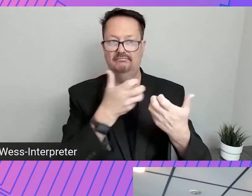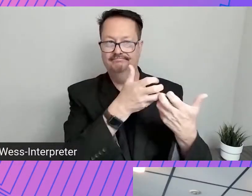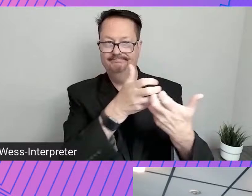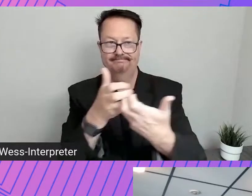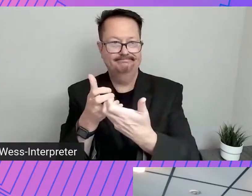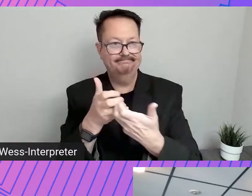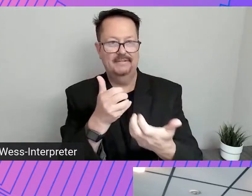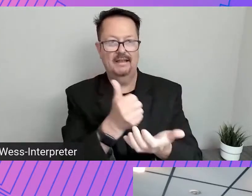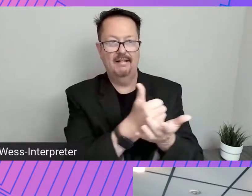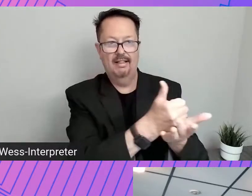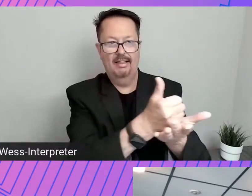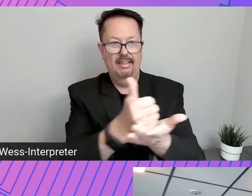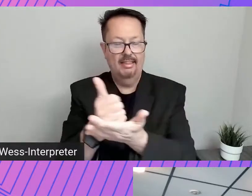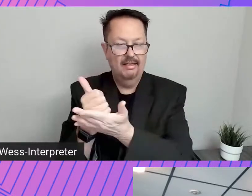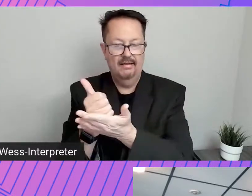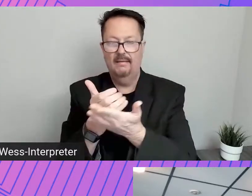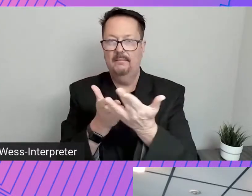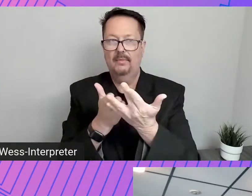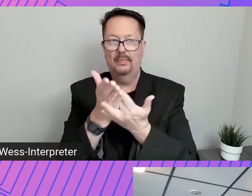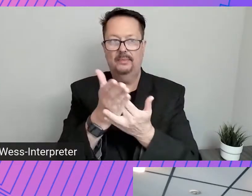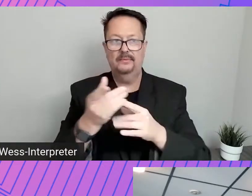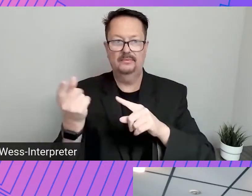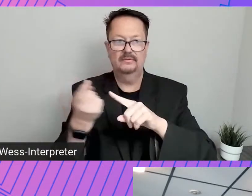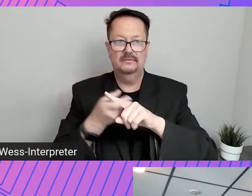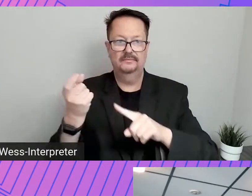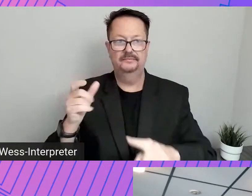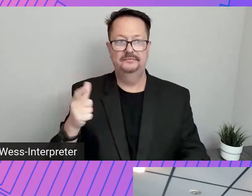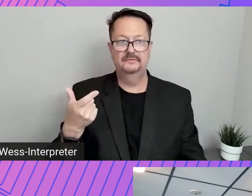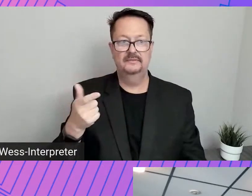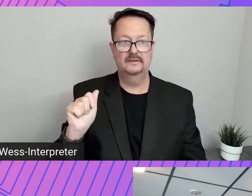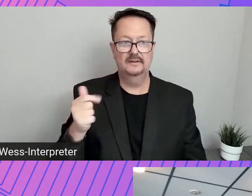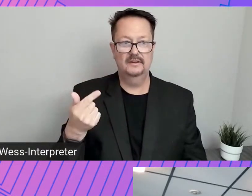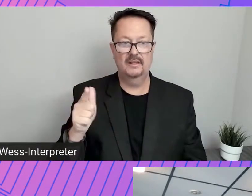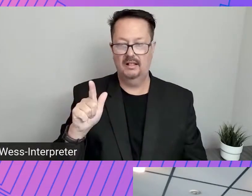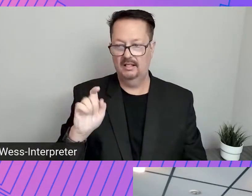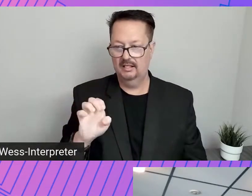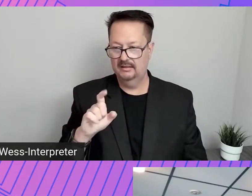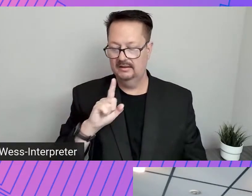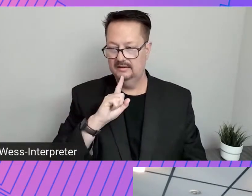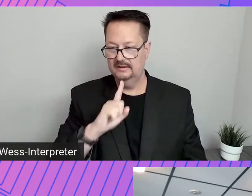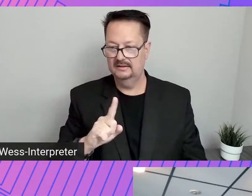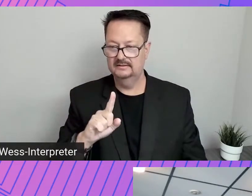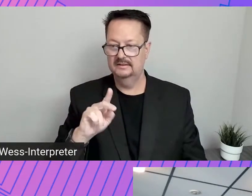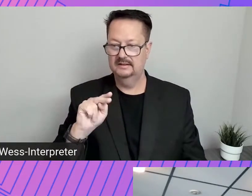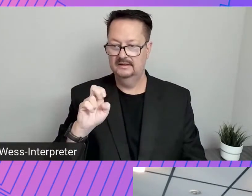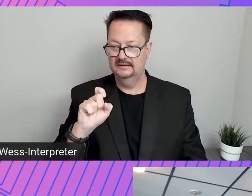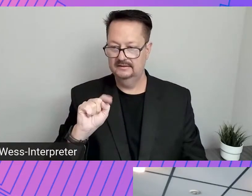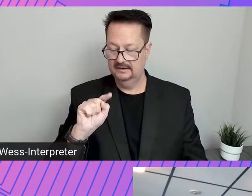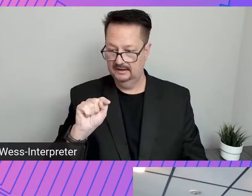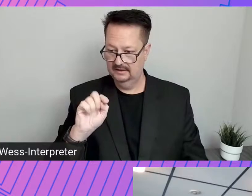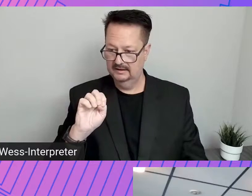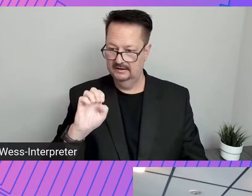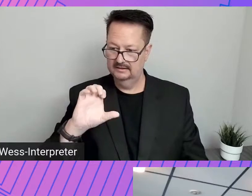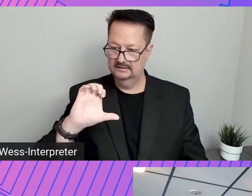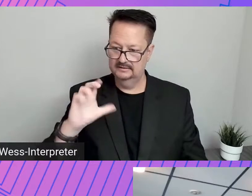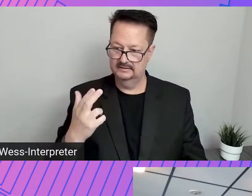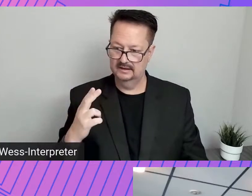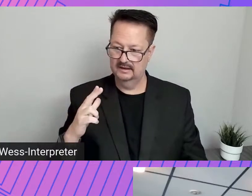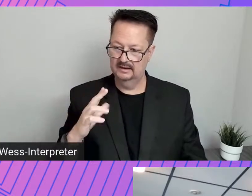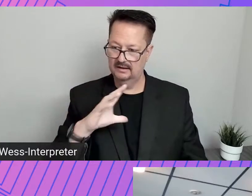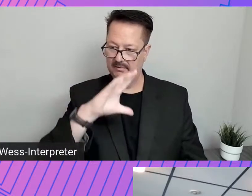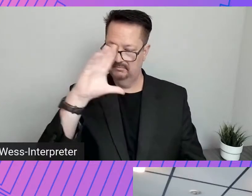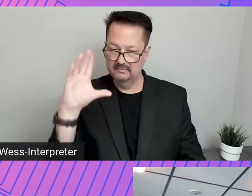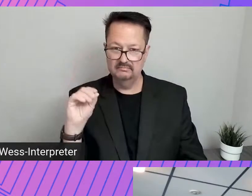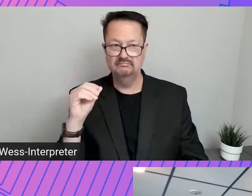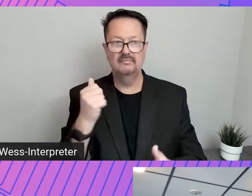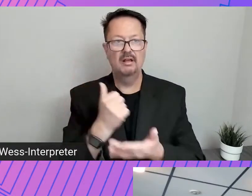potential through automation. Gaggle is an ed tech company. We build software that school districts use to help monitor the